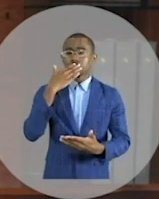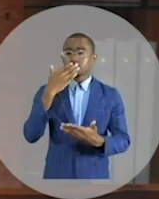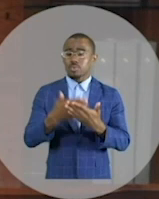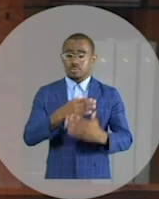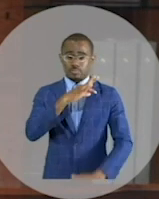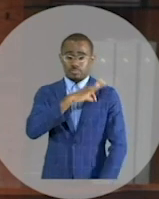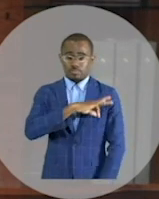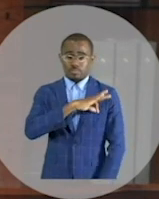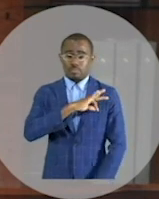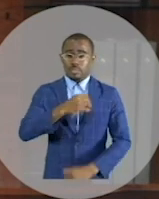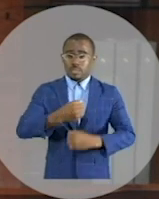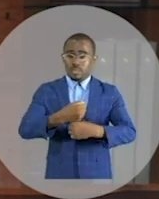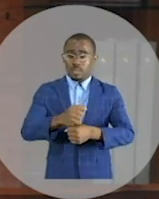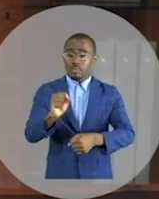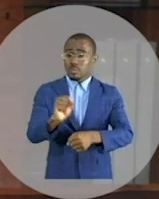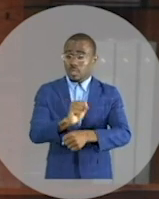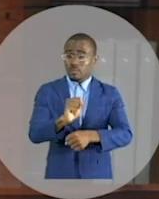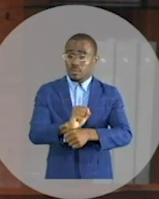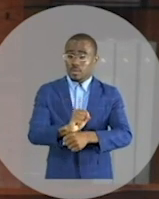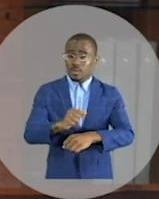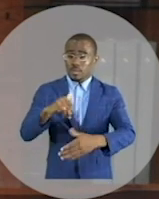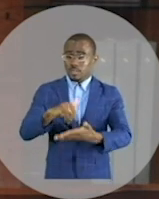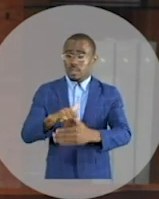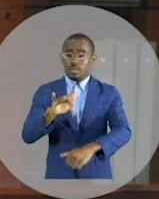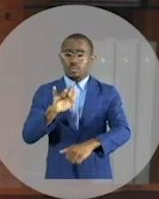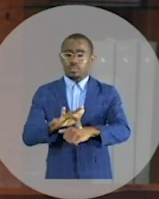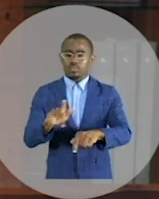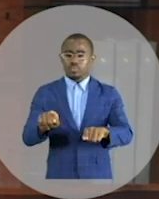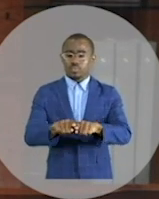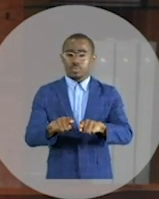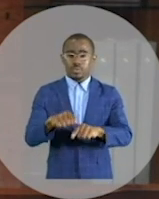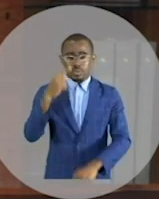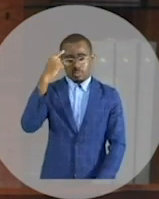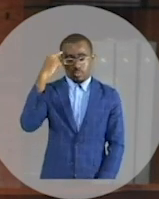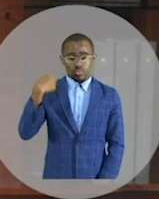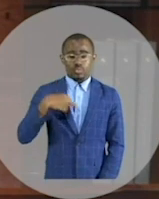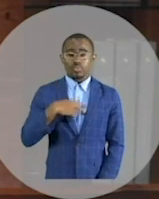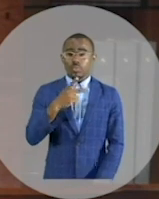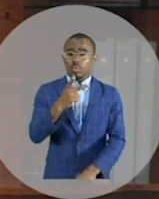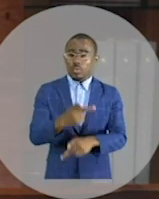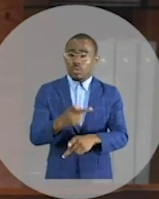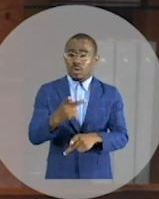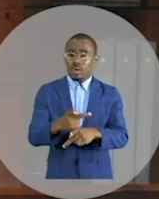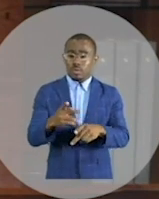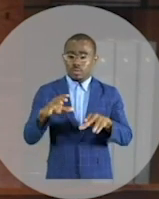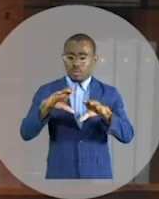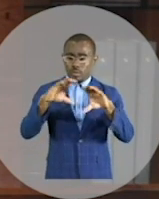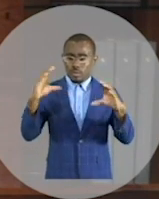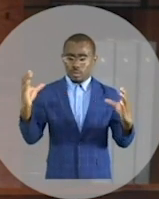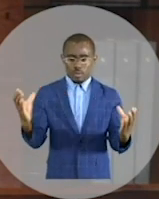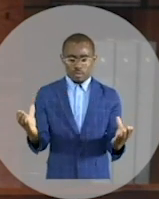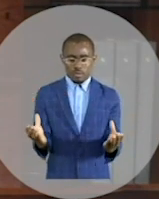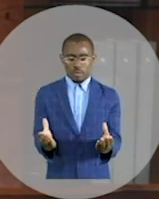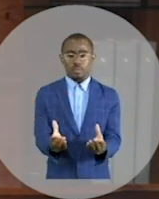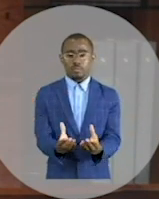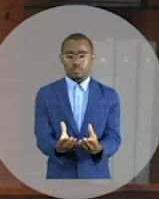the preservation of this unique asset that is our planet. Priority will always be given to your daily